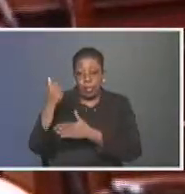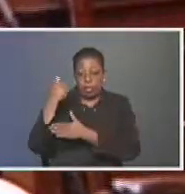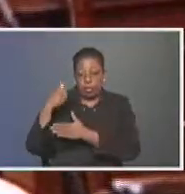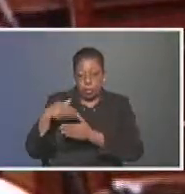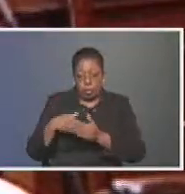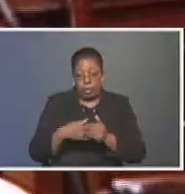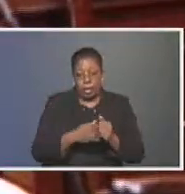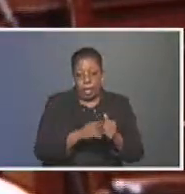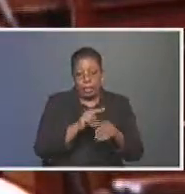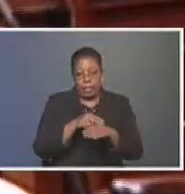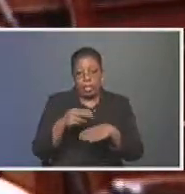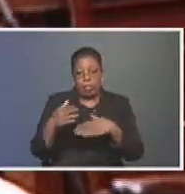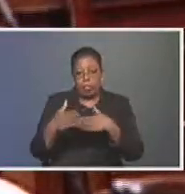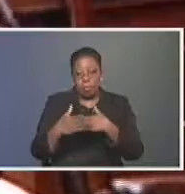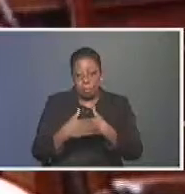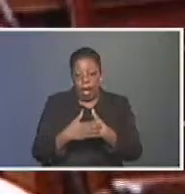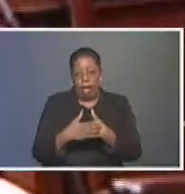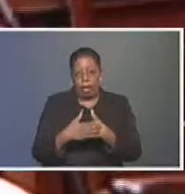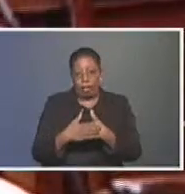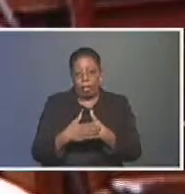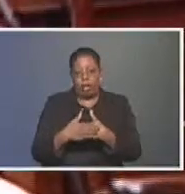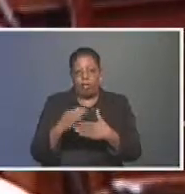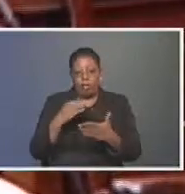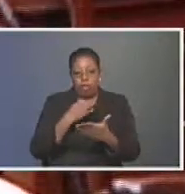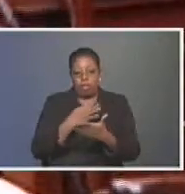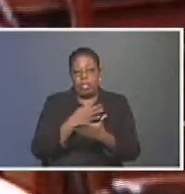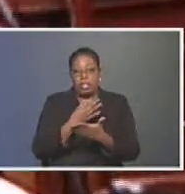guide the nation back to fiscal stability.